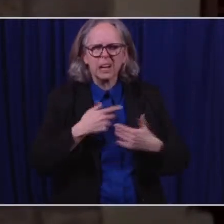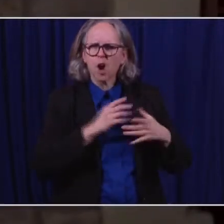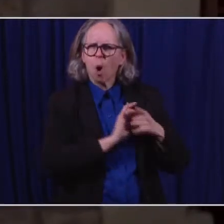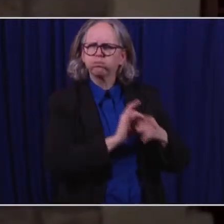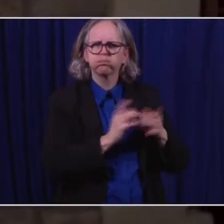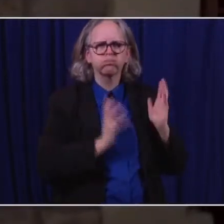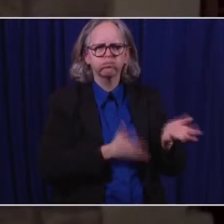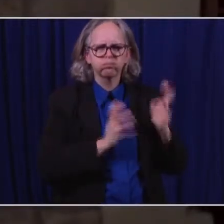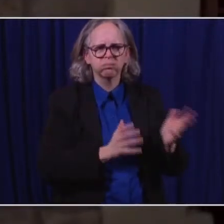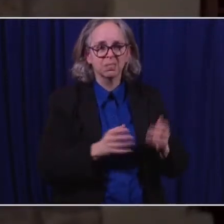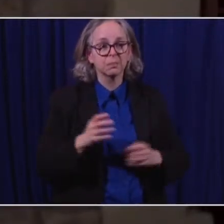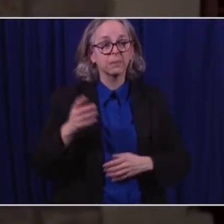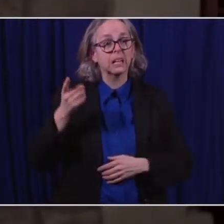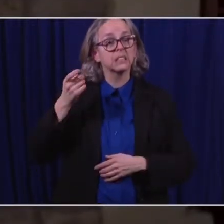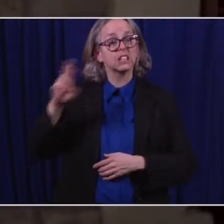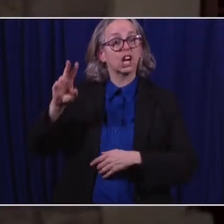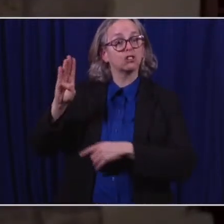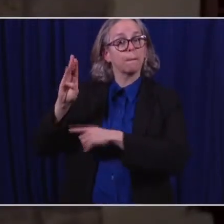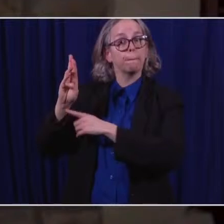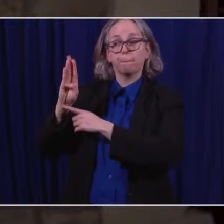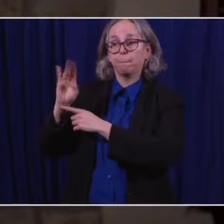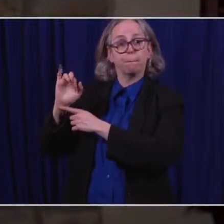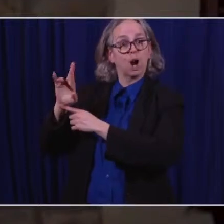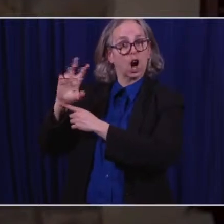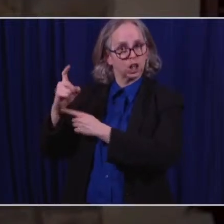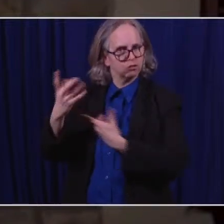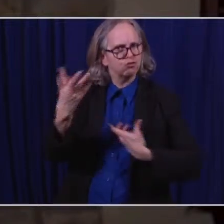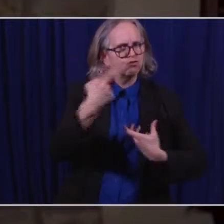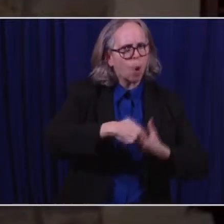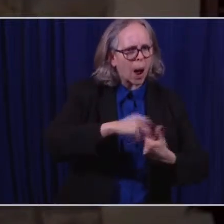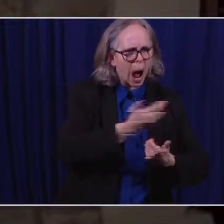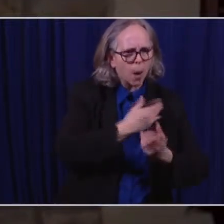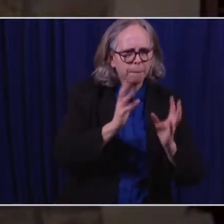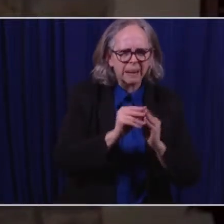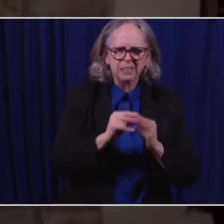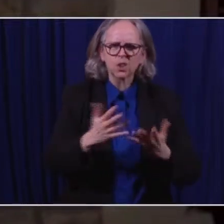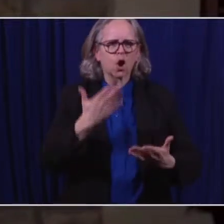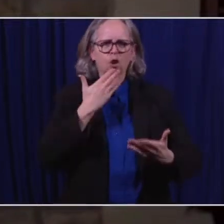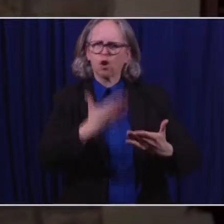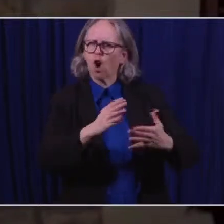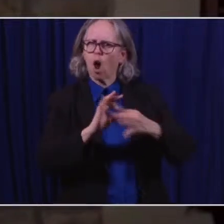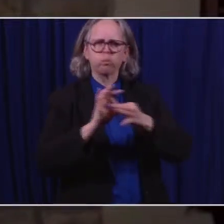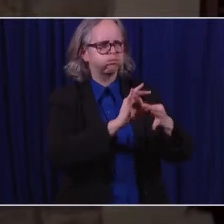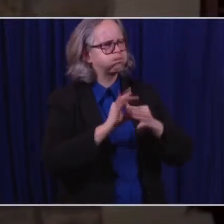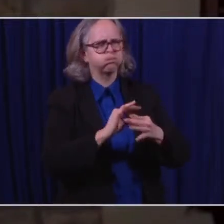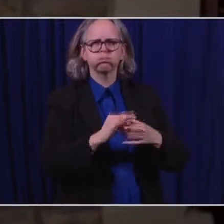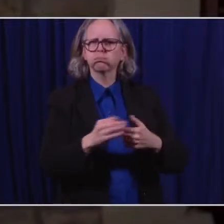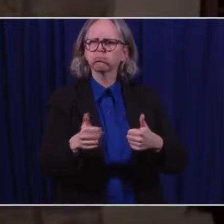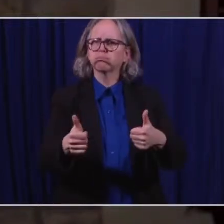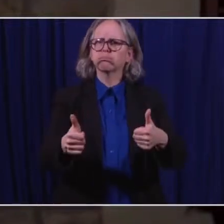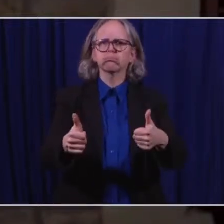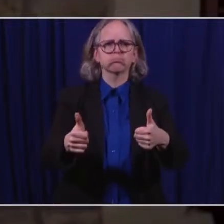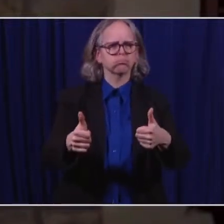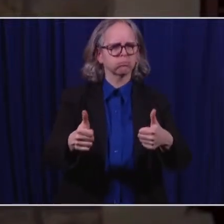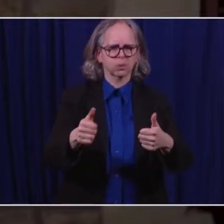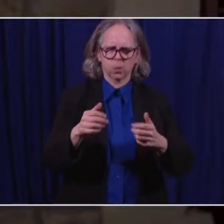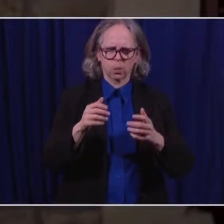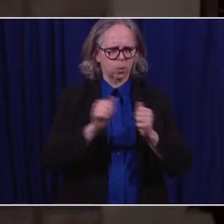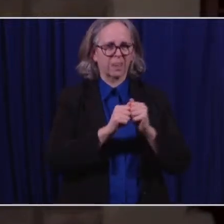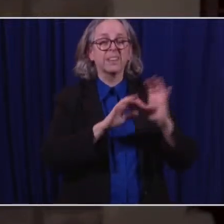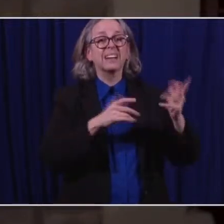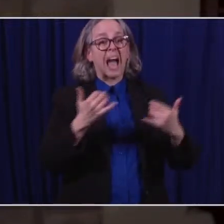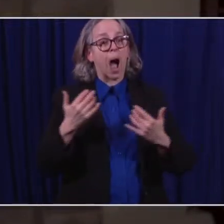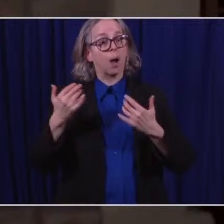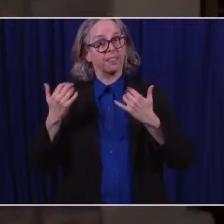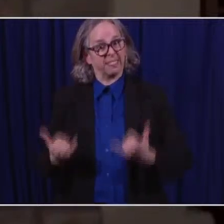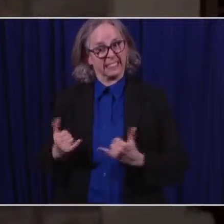here. So it was a solid, good relationship with the Trump administration. The Biden administration started reaching